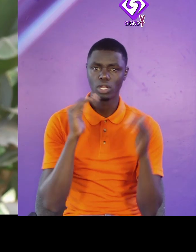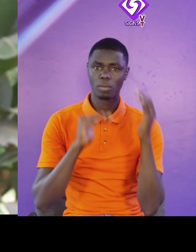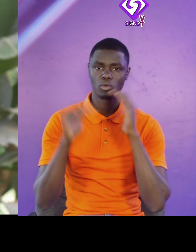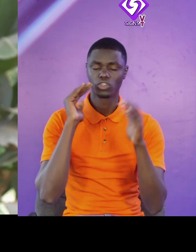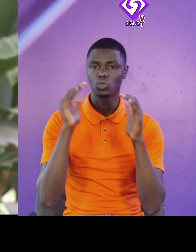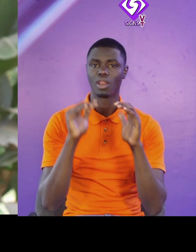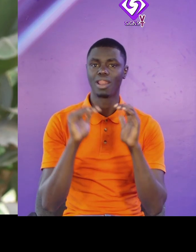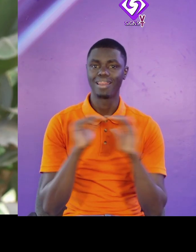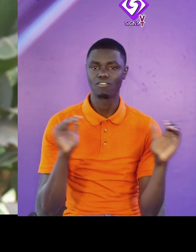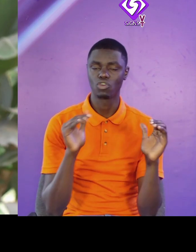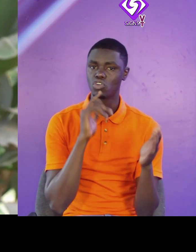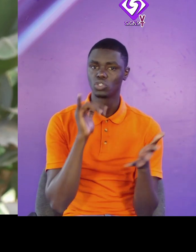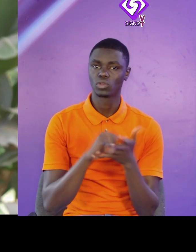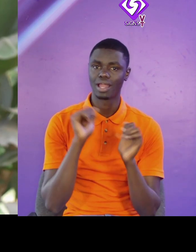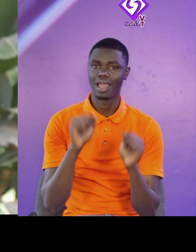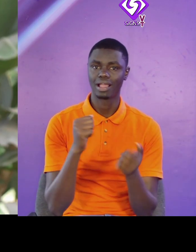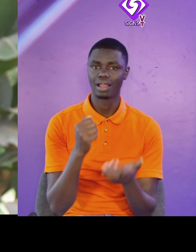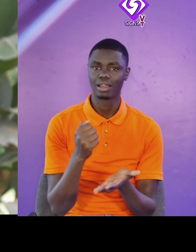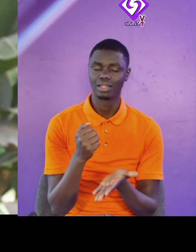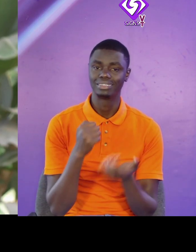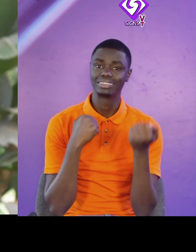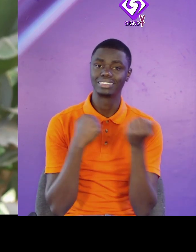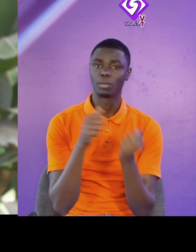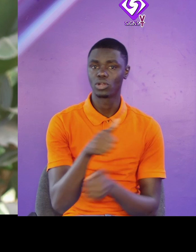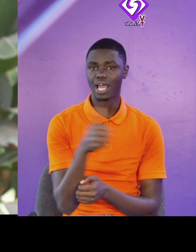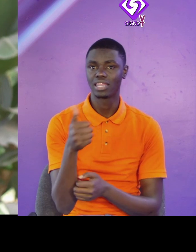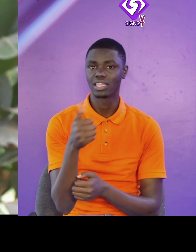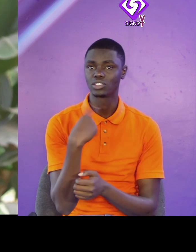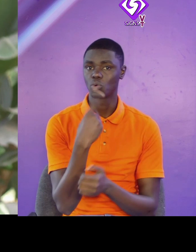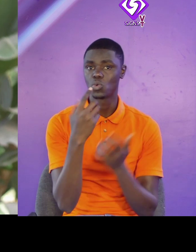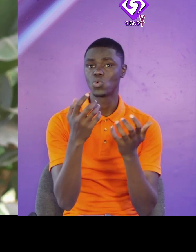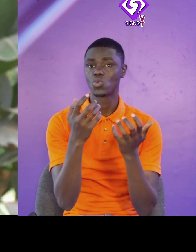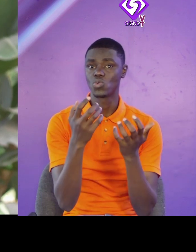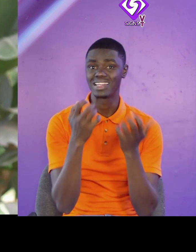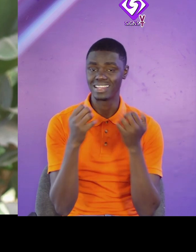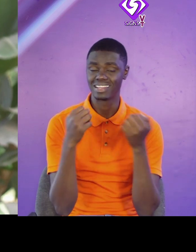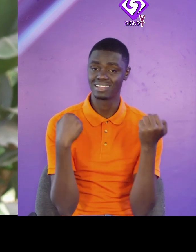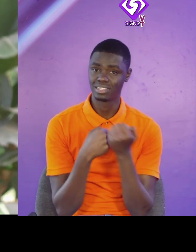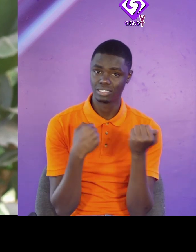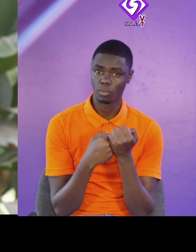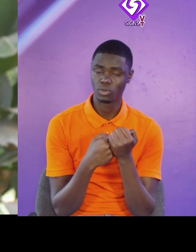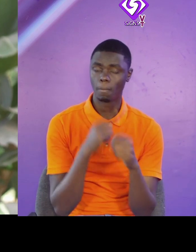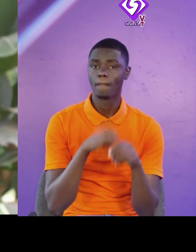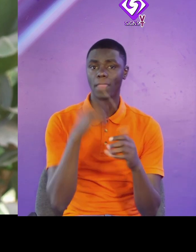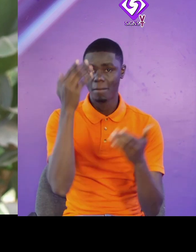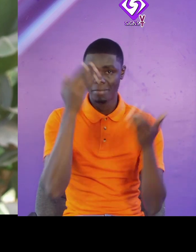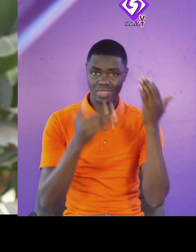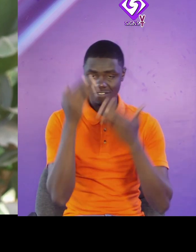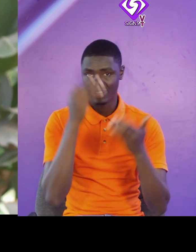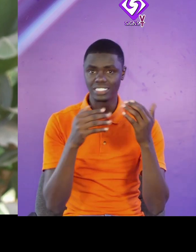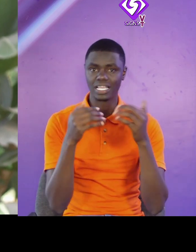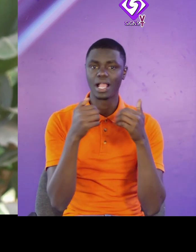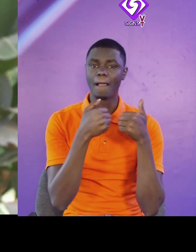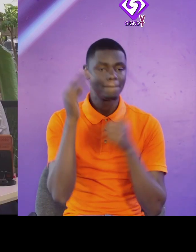be able to support others who will need a level of support whenever they're faced with mental health